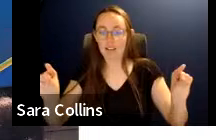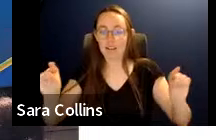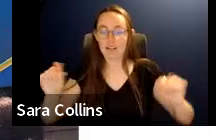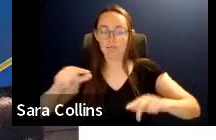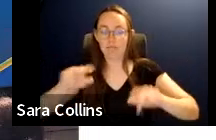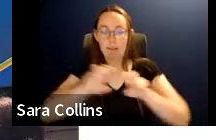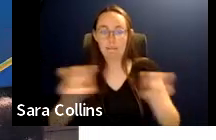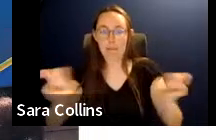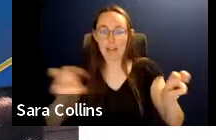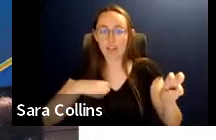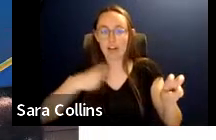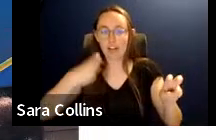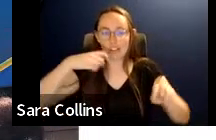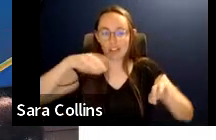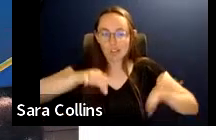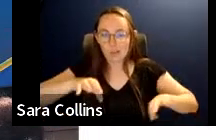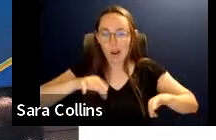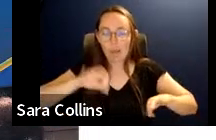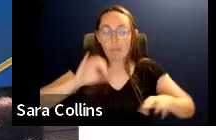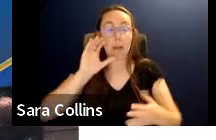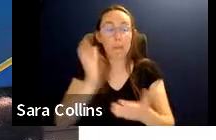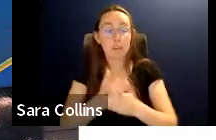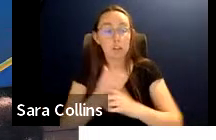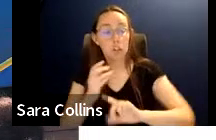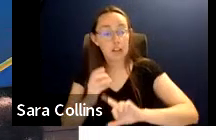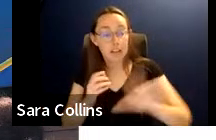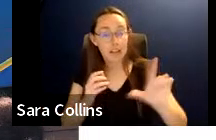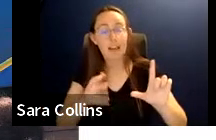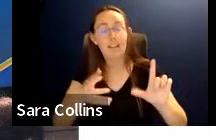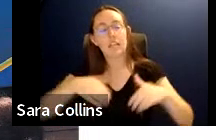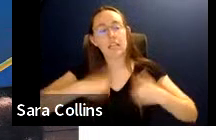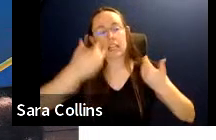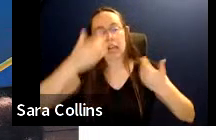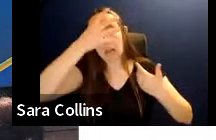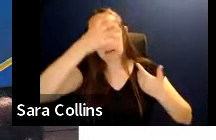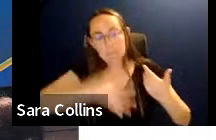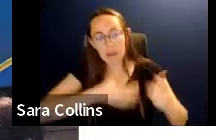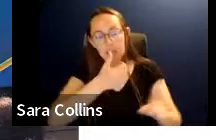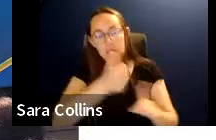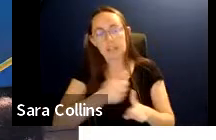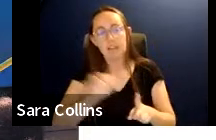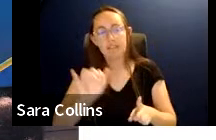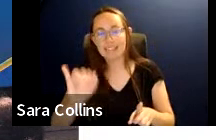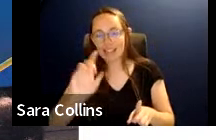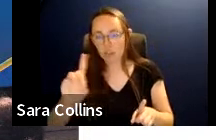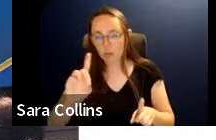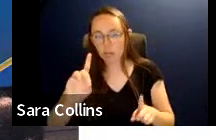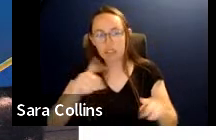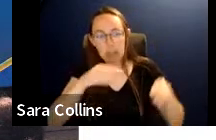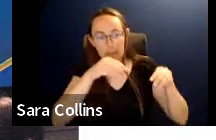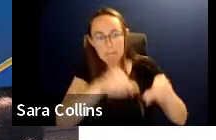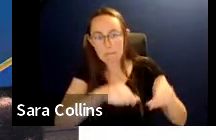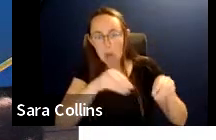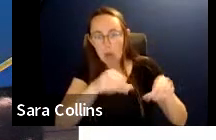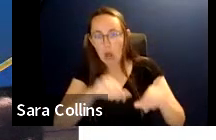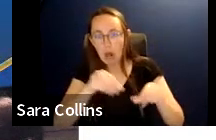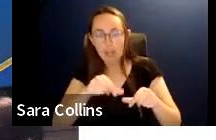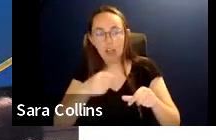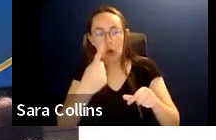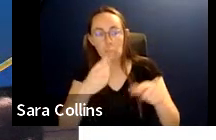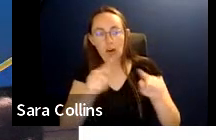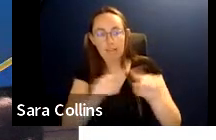left is a young man with an intellectual disability who is doing some potting in one of our adapted